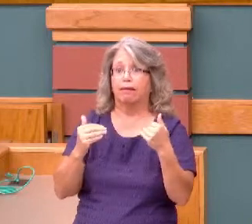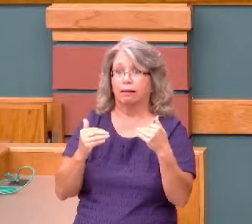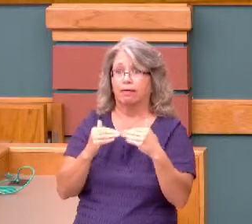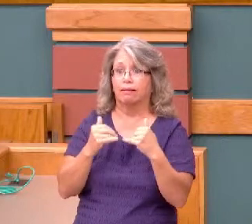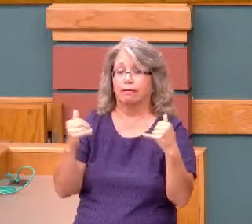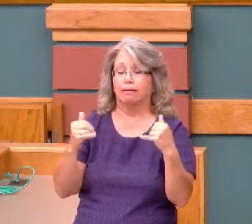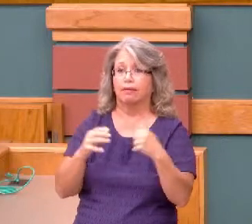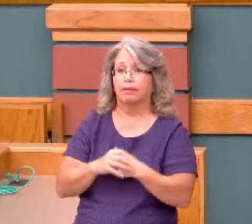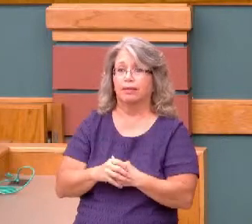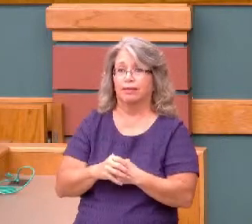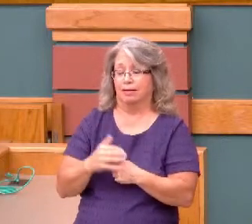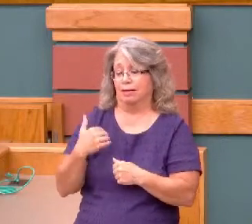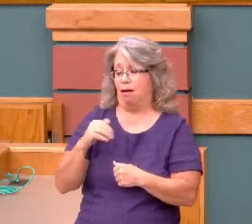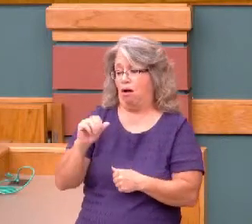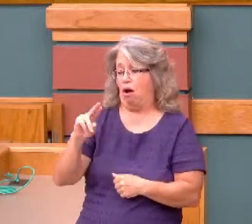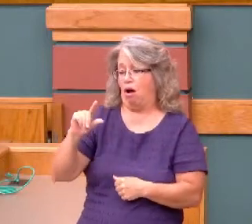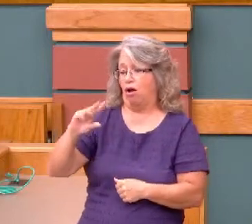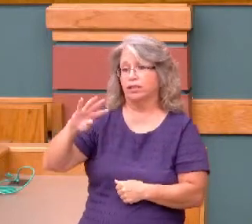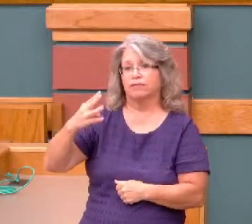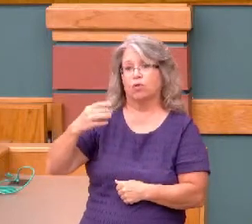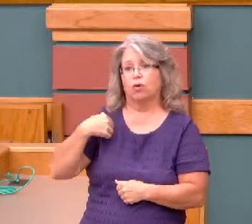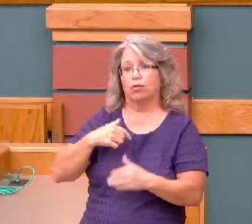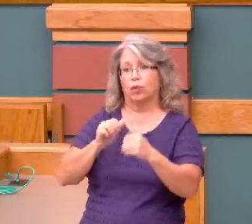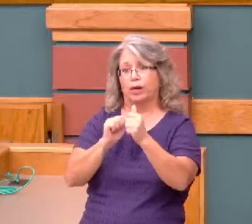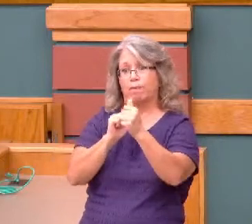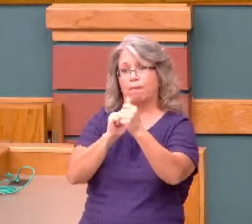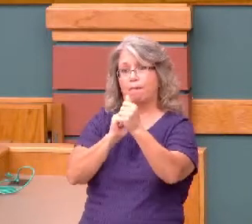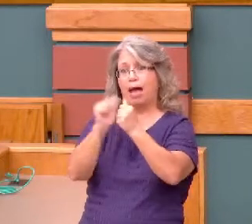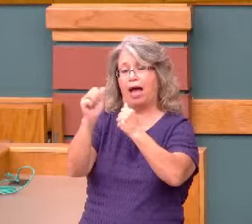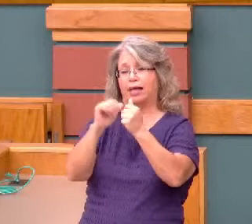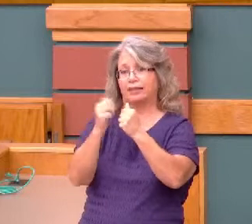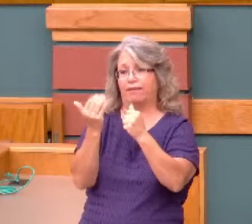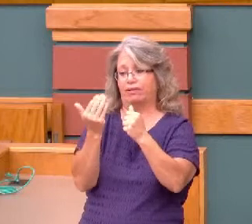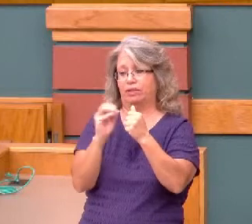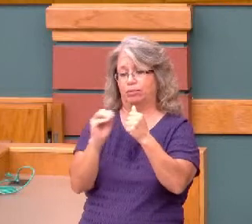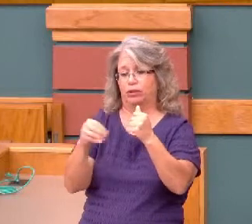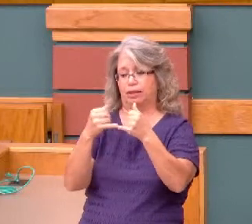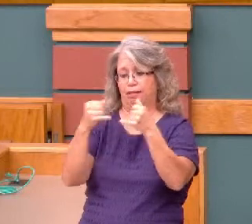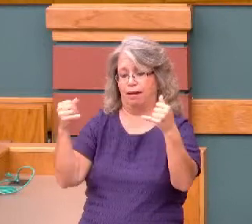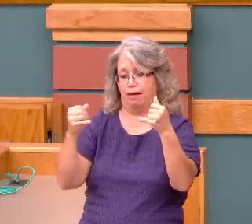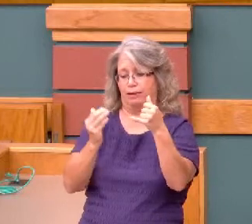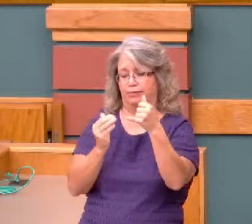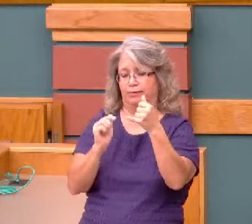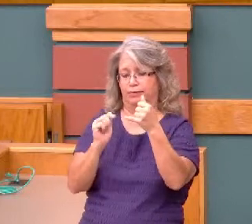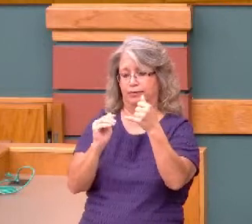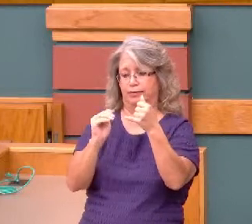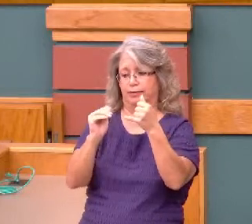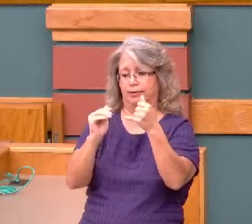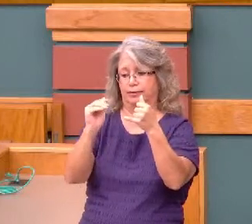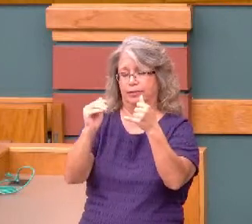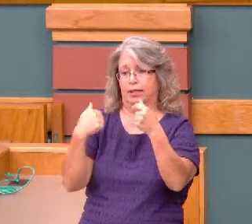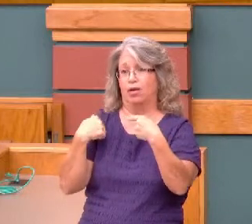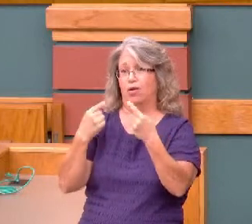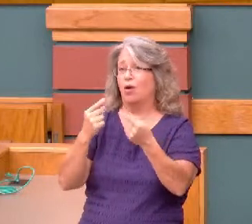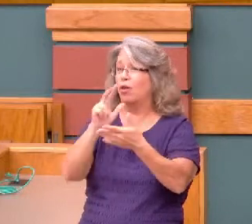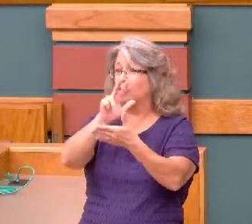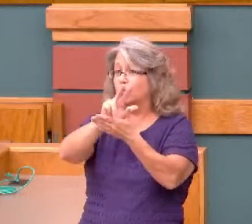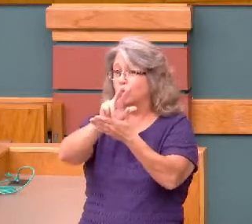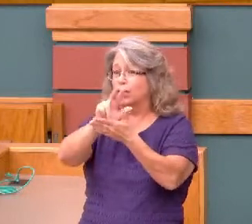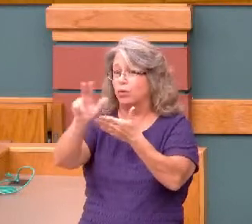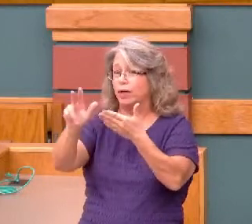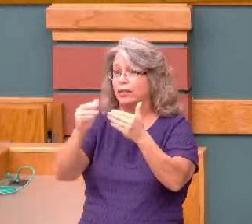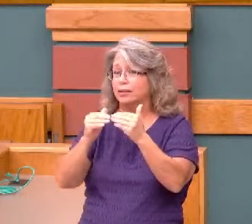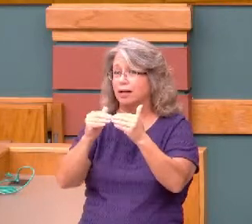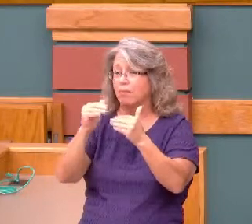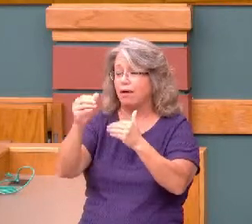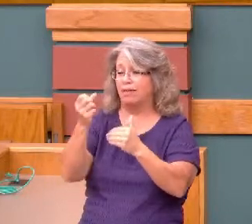4th, we crossed that 15% line. And again, these 3 weeks above 15%, 11 days